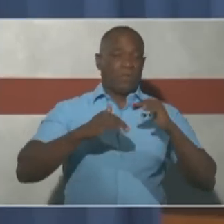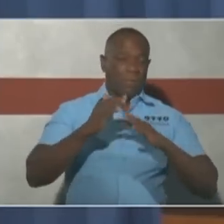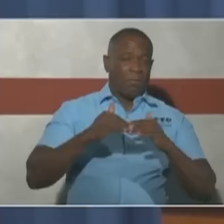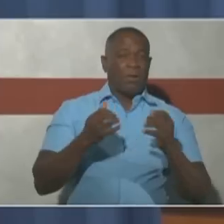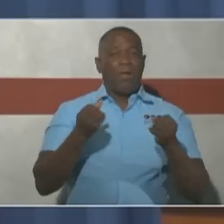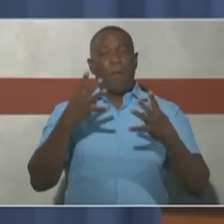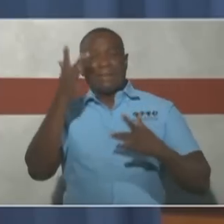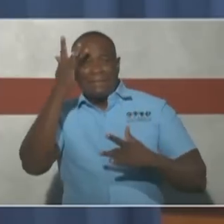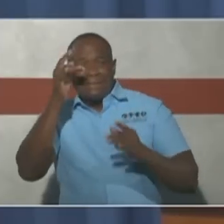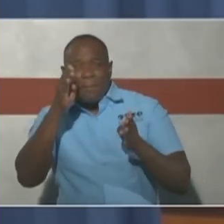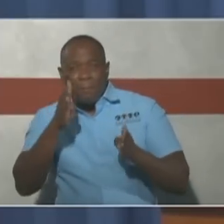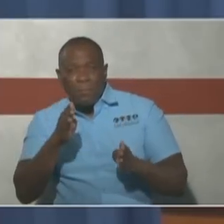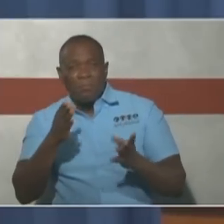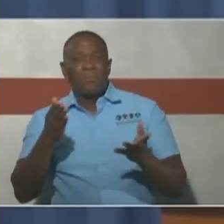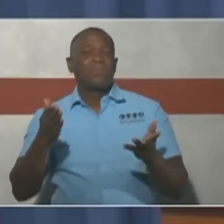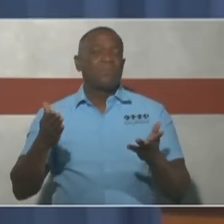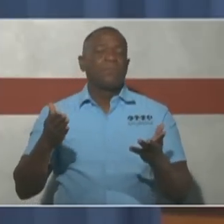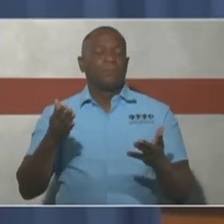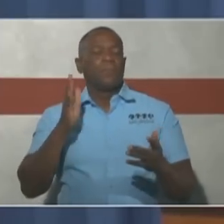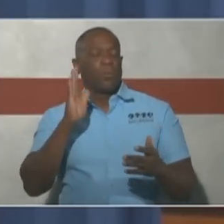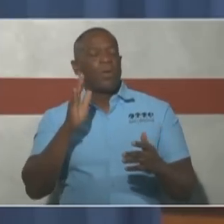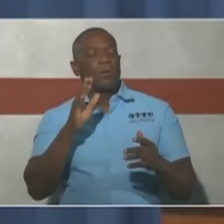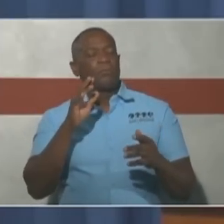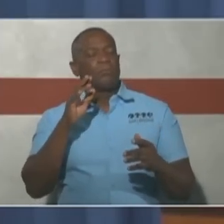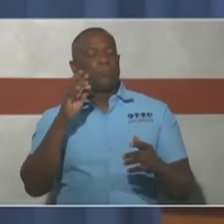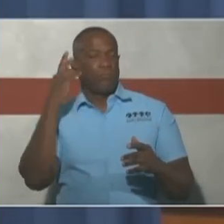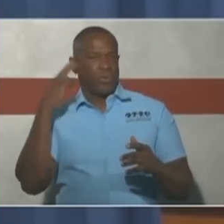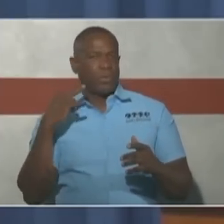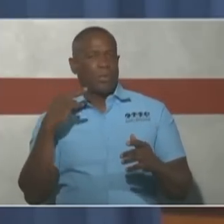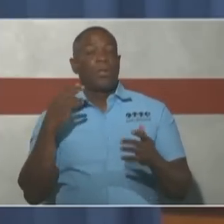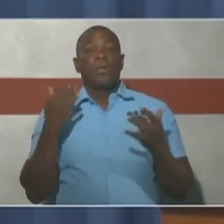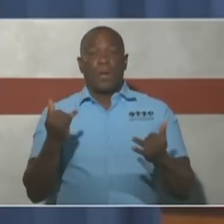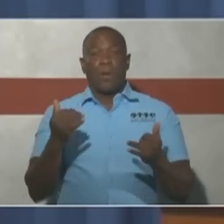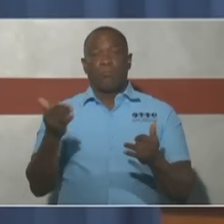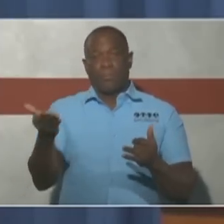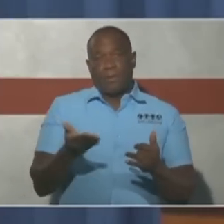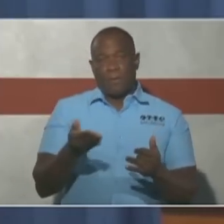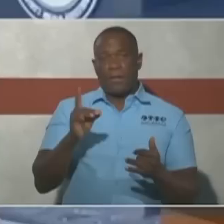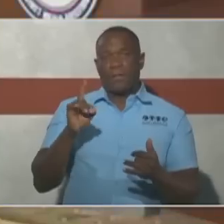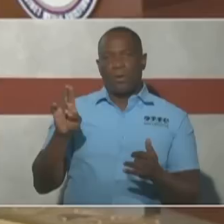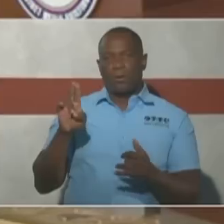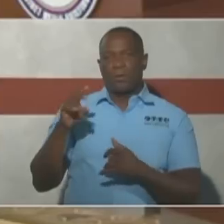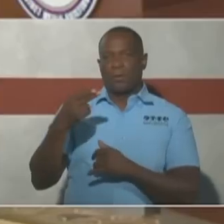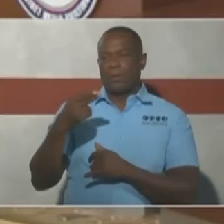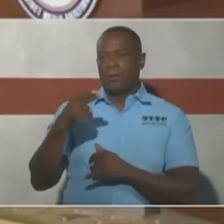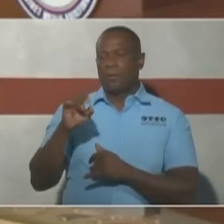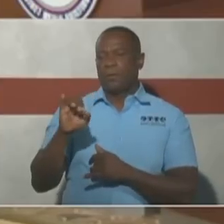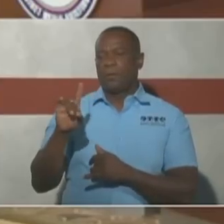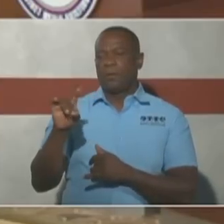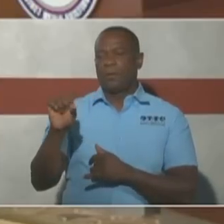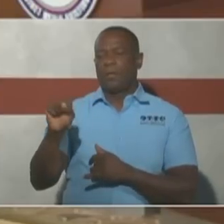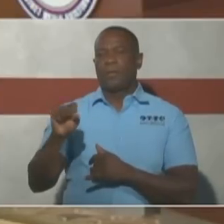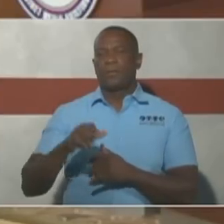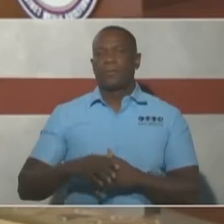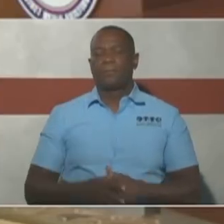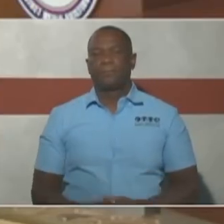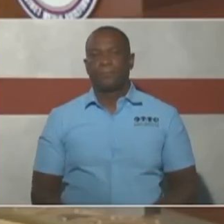comfort, in terms of number of patients and what kind of capacity we have there. So Dr. Hinds, if you could take over,